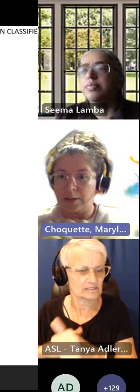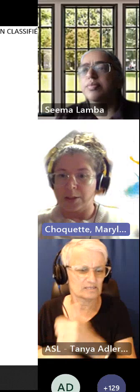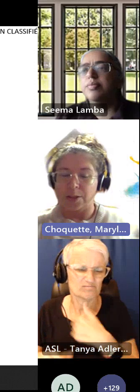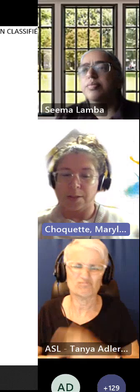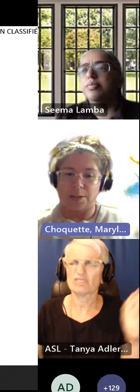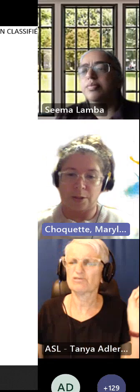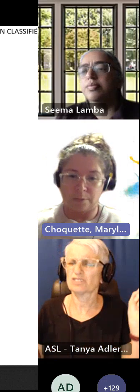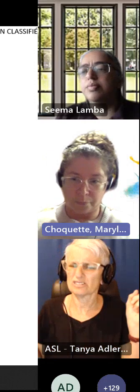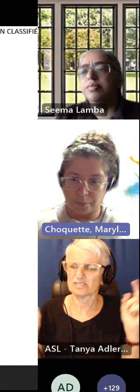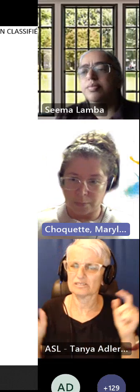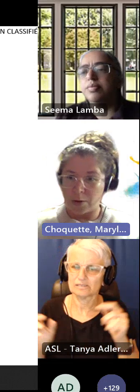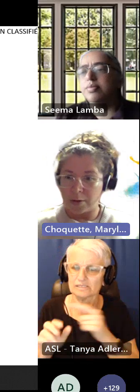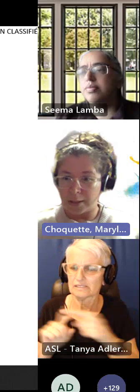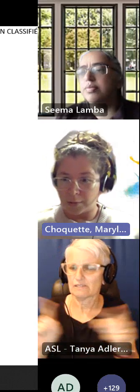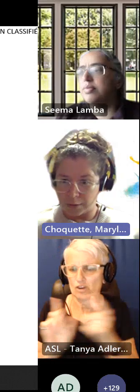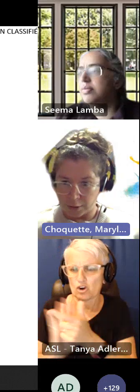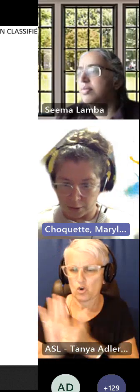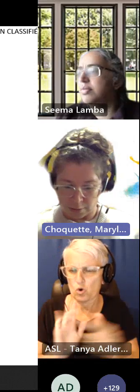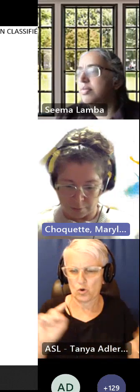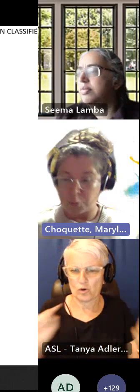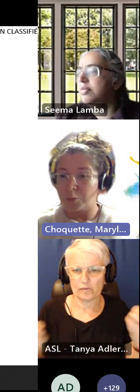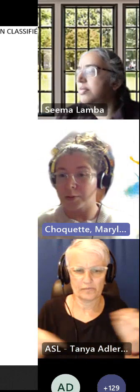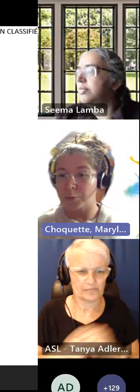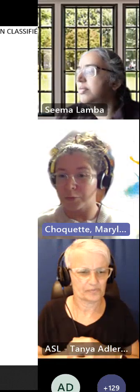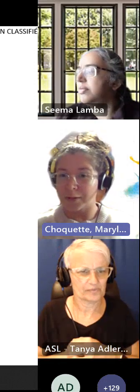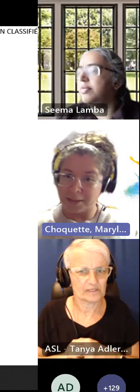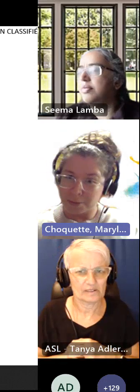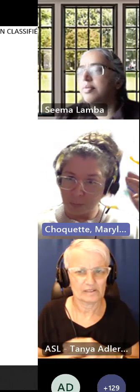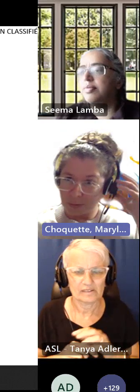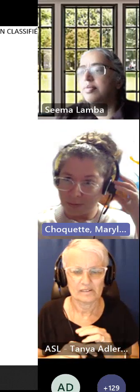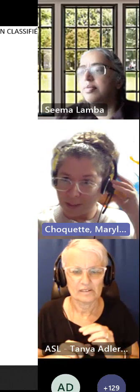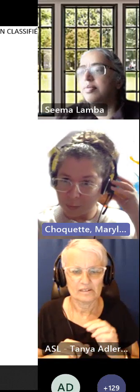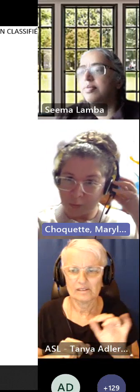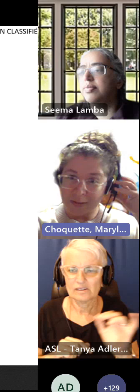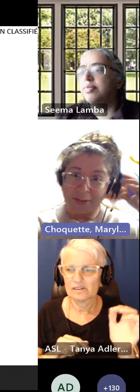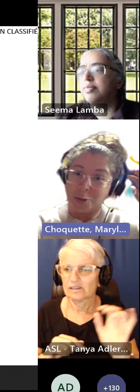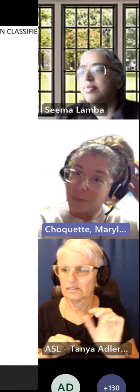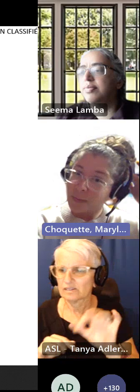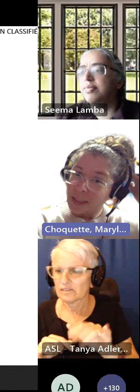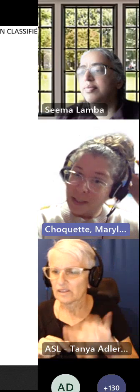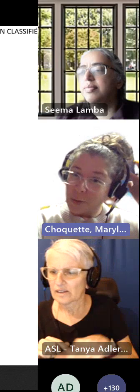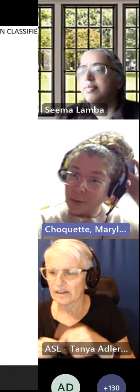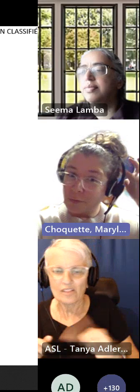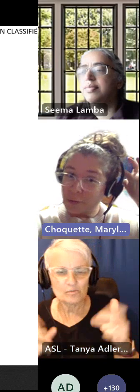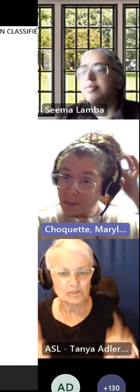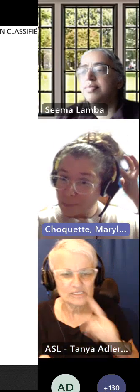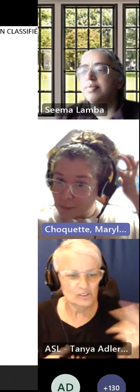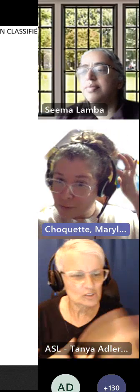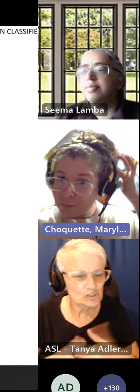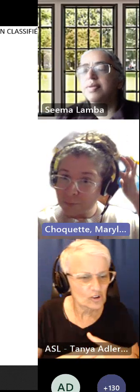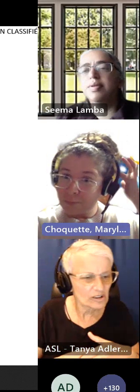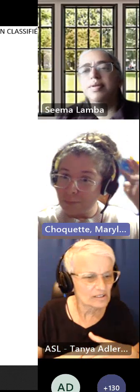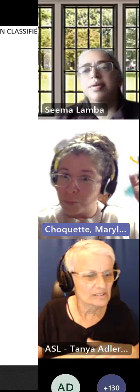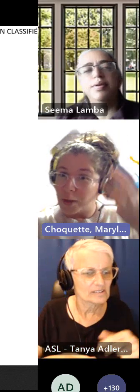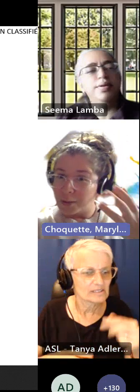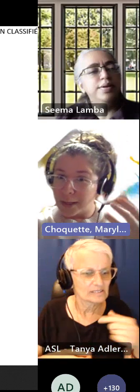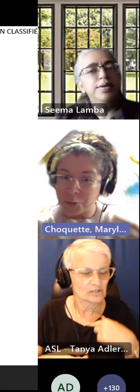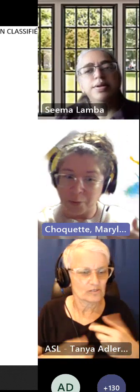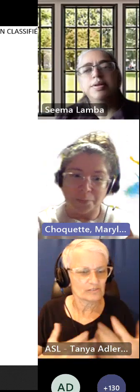different legislation. Oh, yay, Victoria, who also provided input on the actual presentation. So I reverted back to